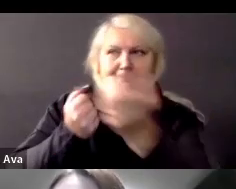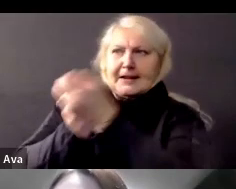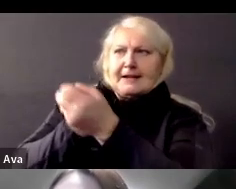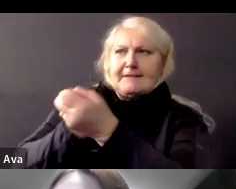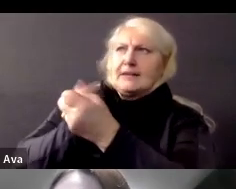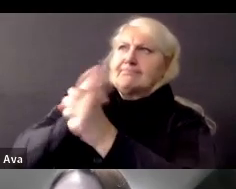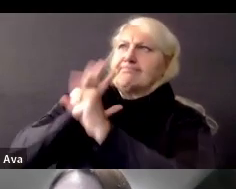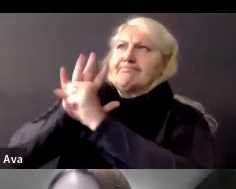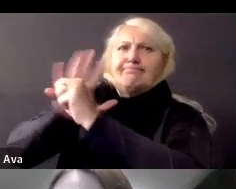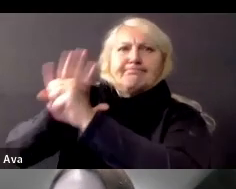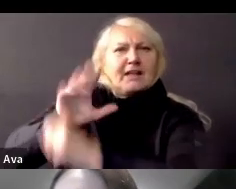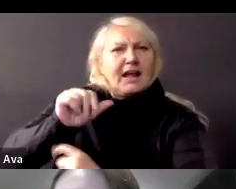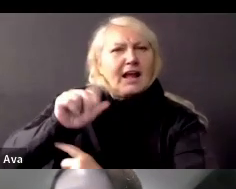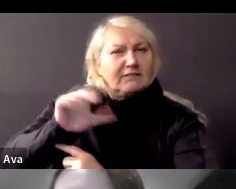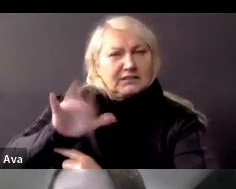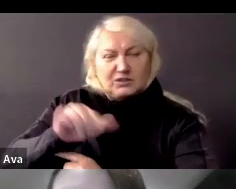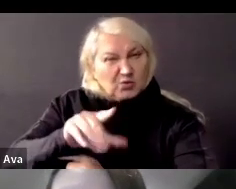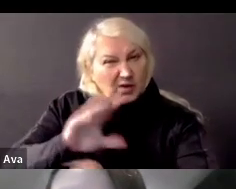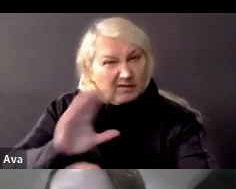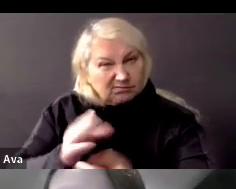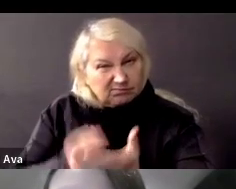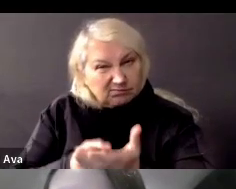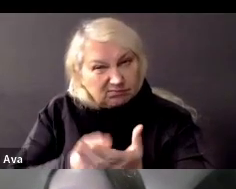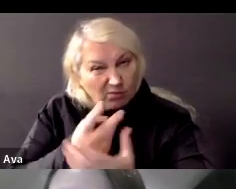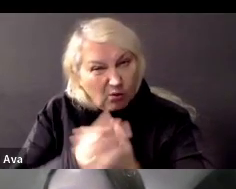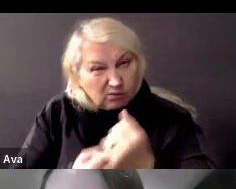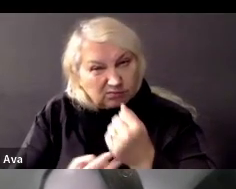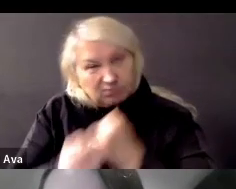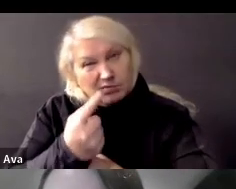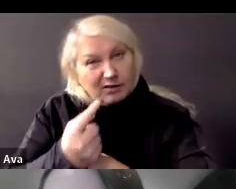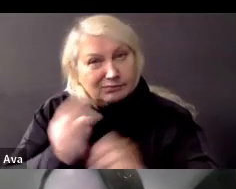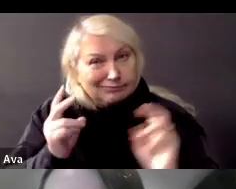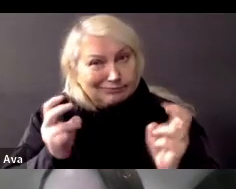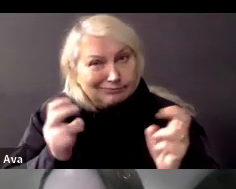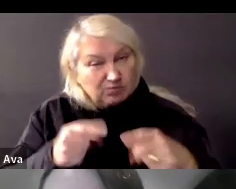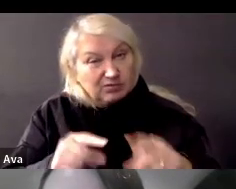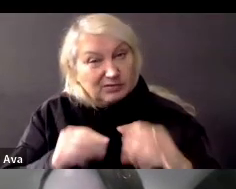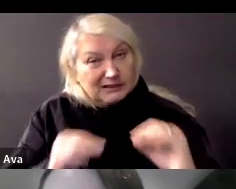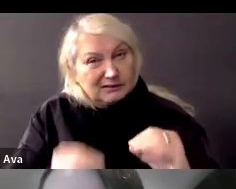put the two together sometimes when you're teaching?